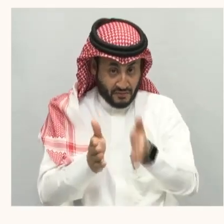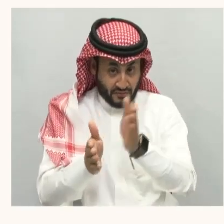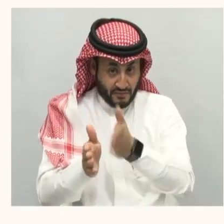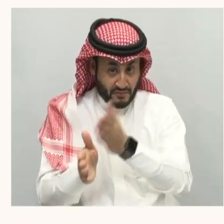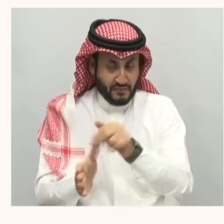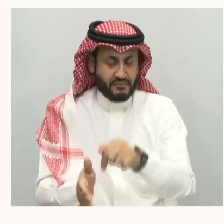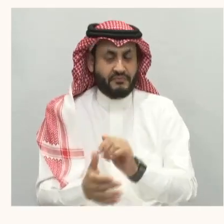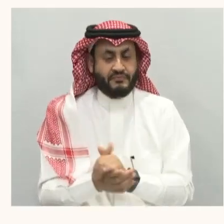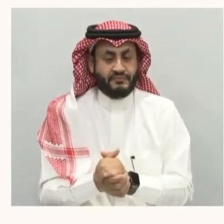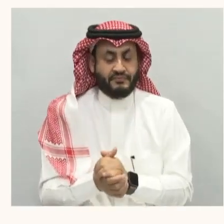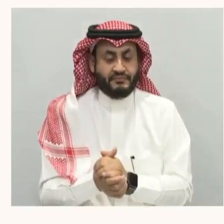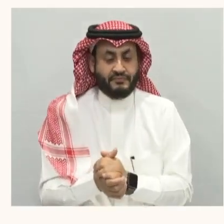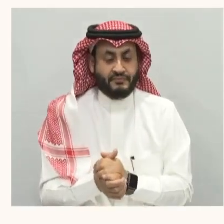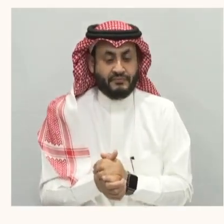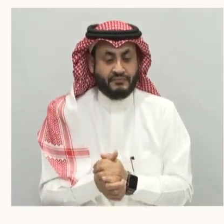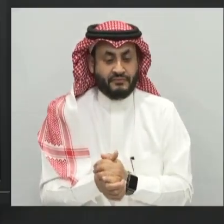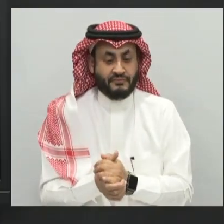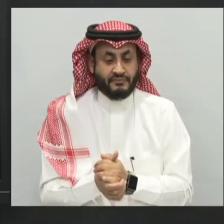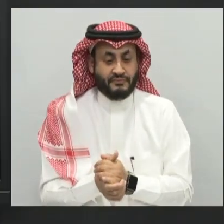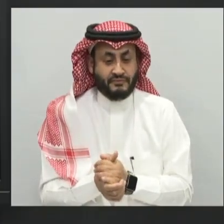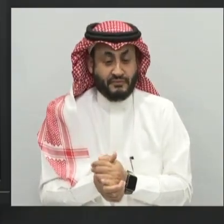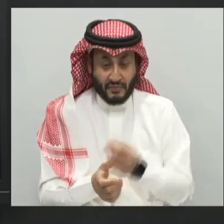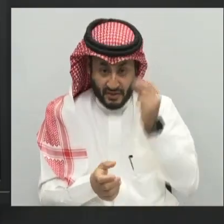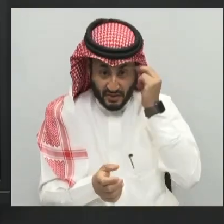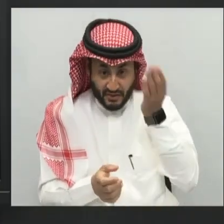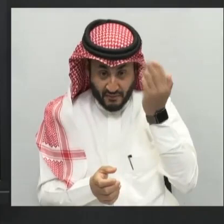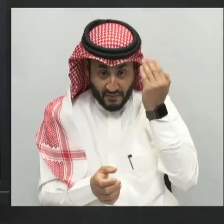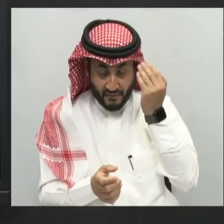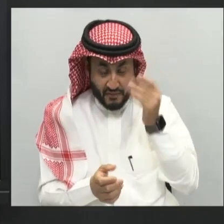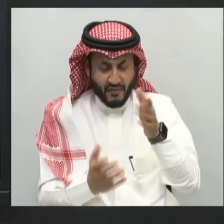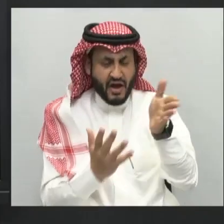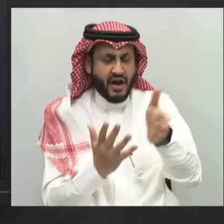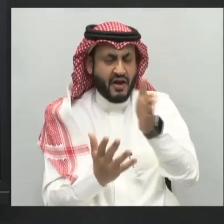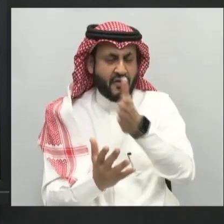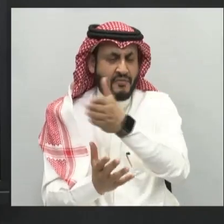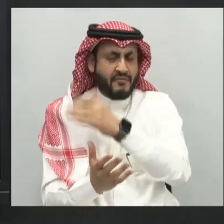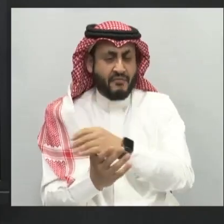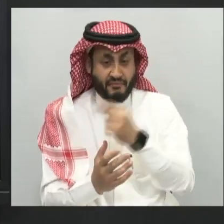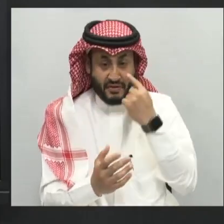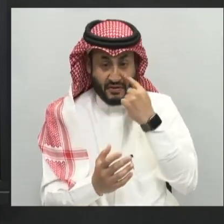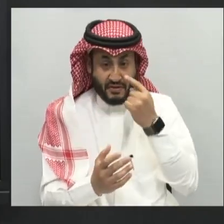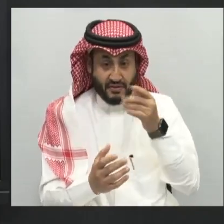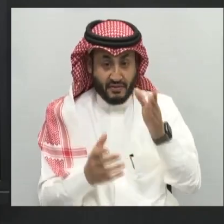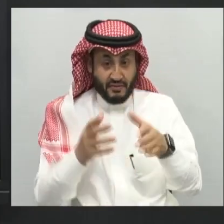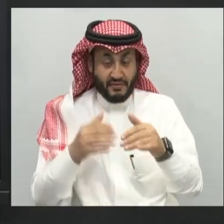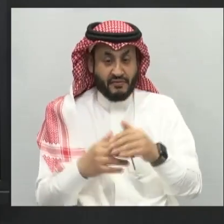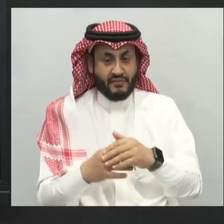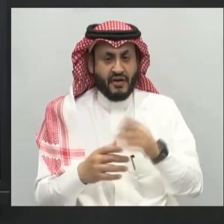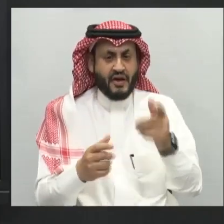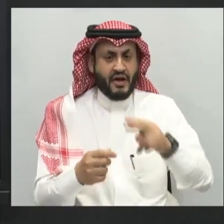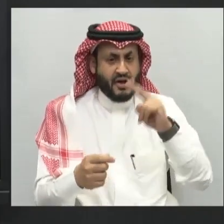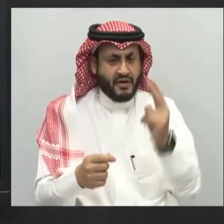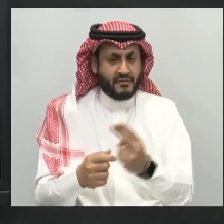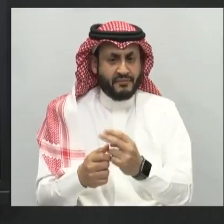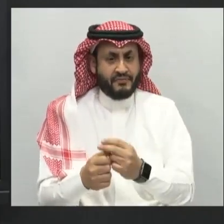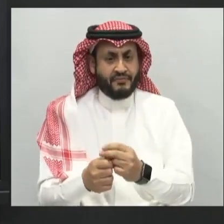organize our day. So do you remember when we looked at the planner and we saw that there is a karate class and then there's